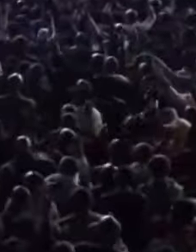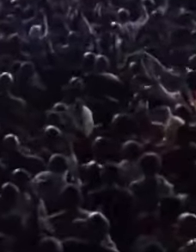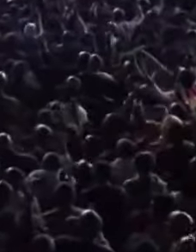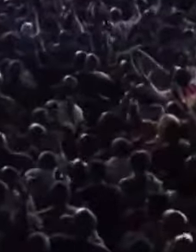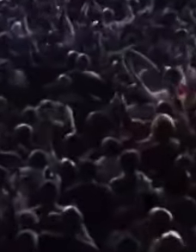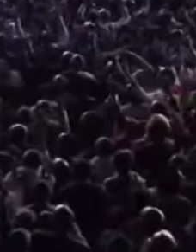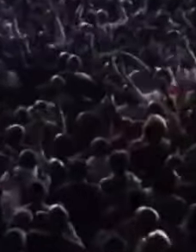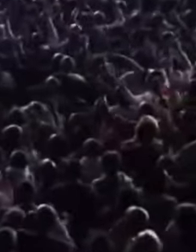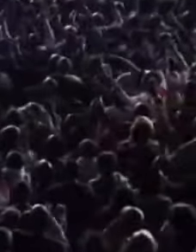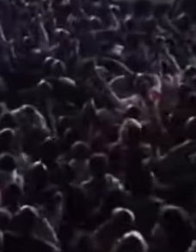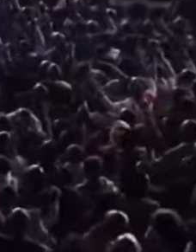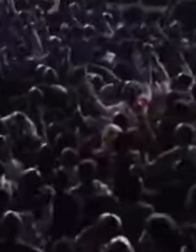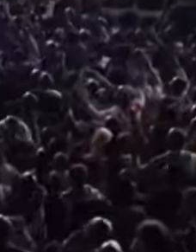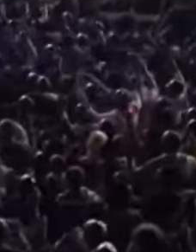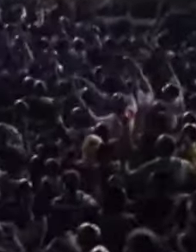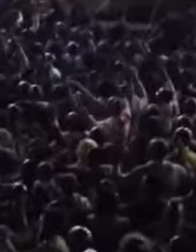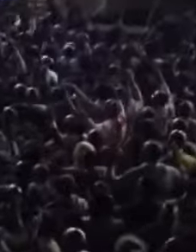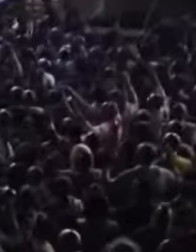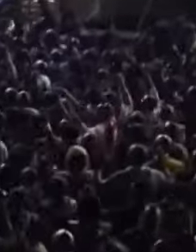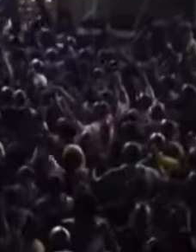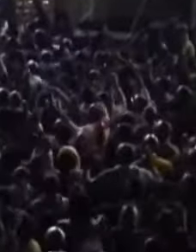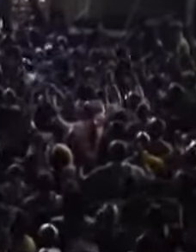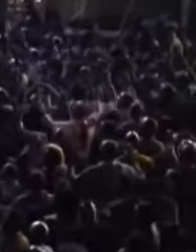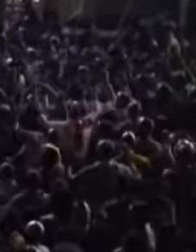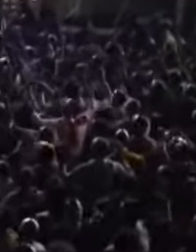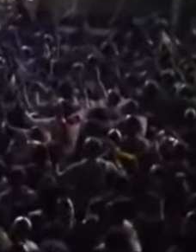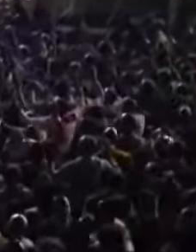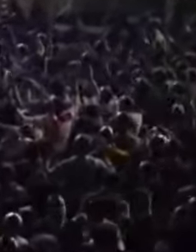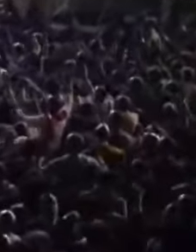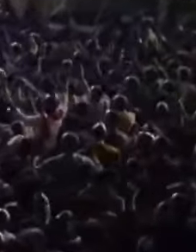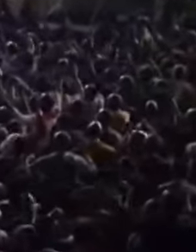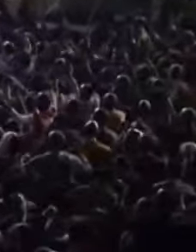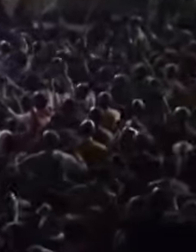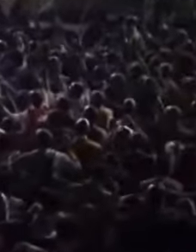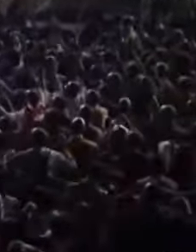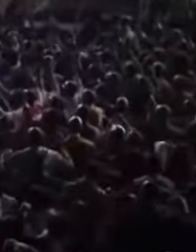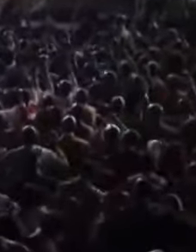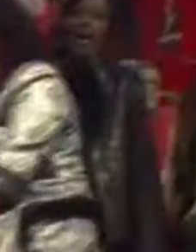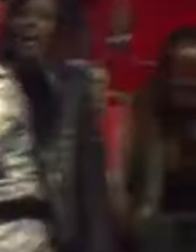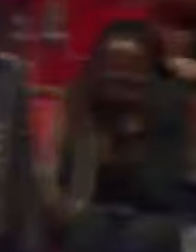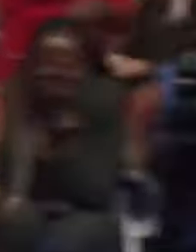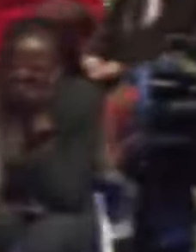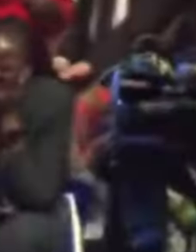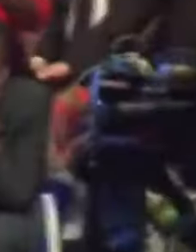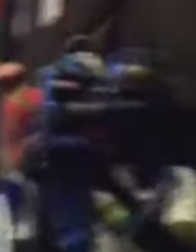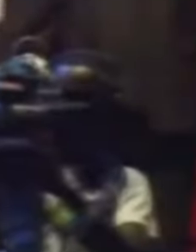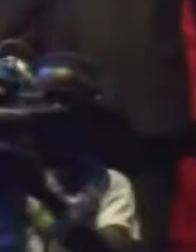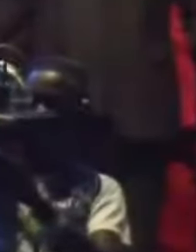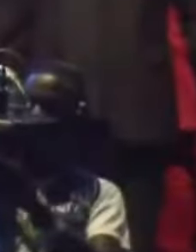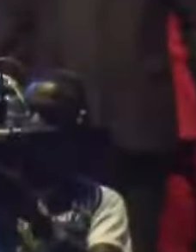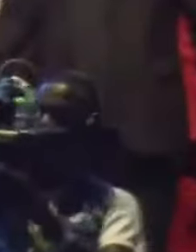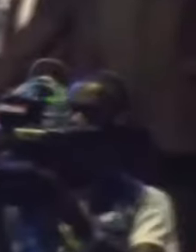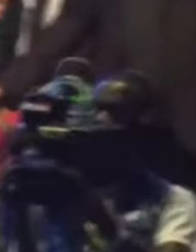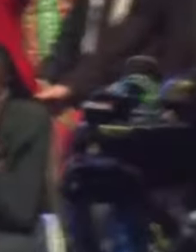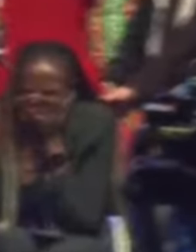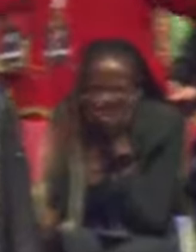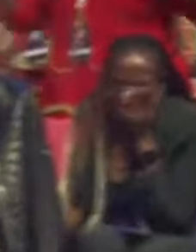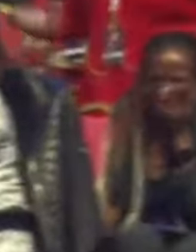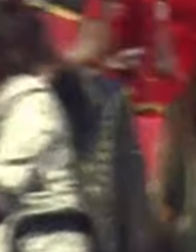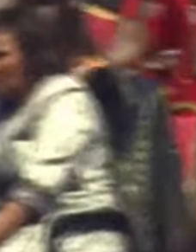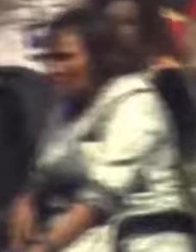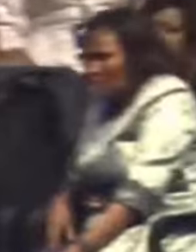there there is a river